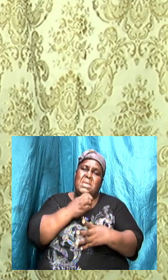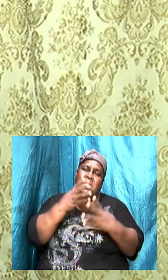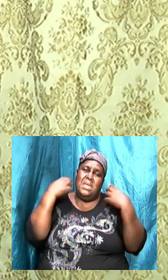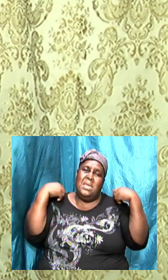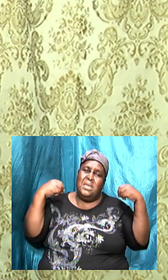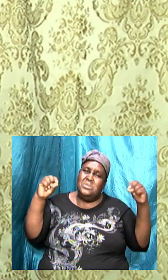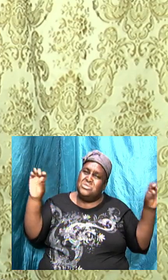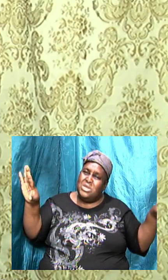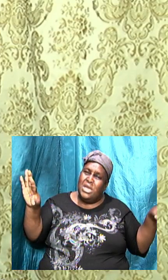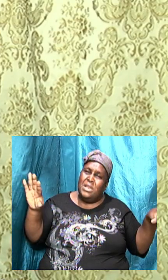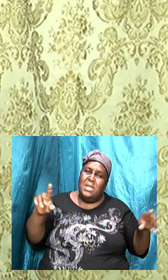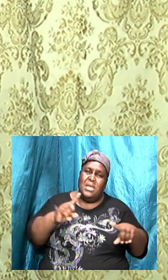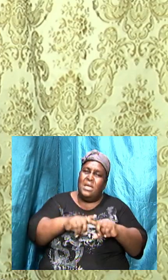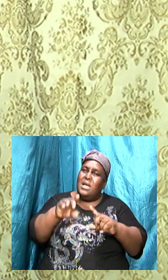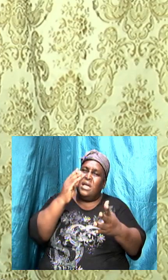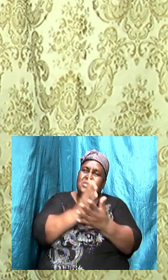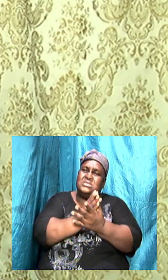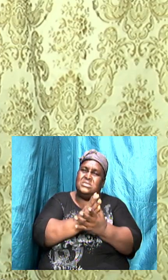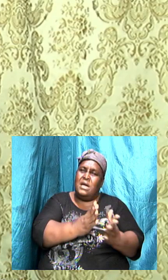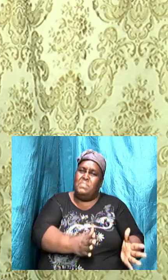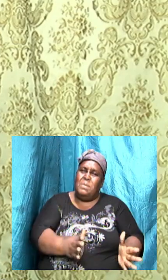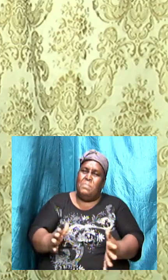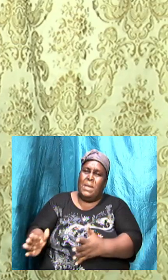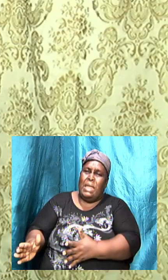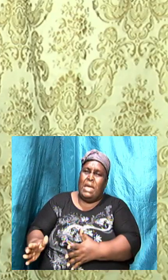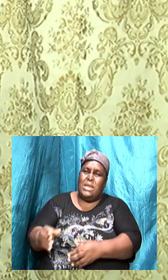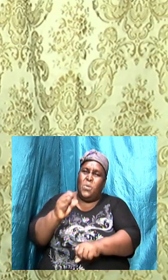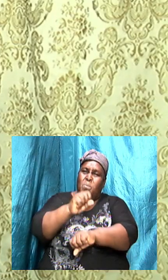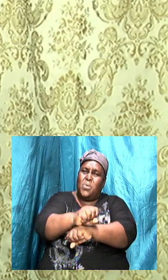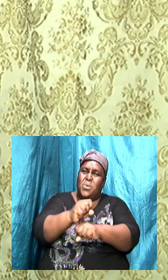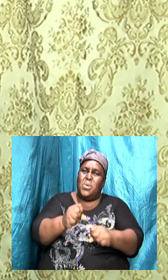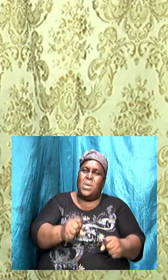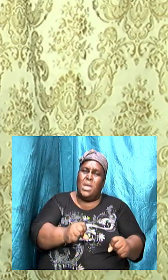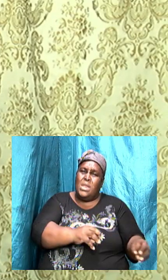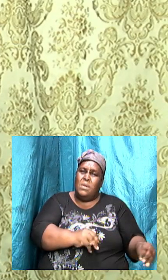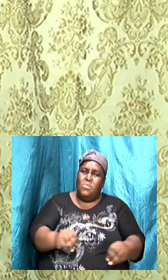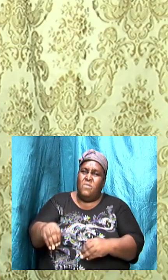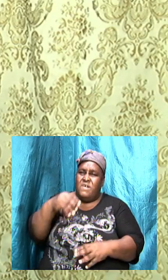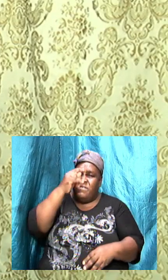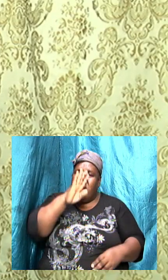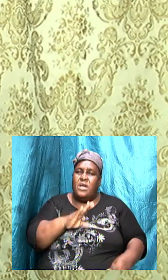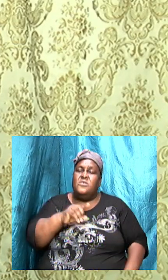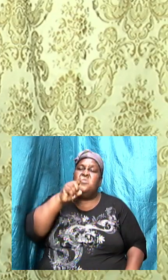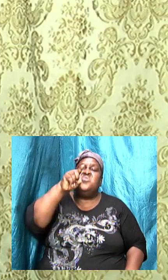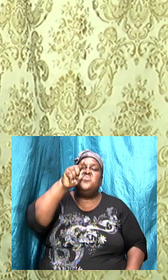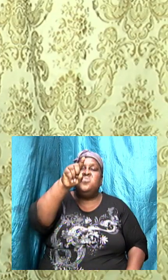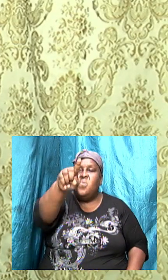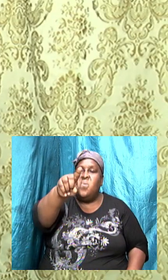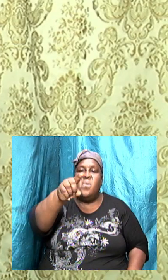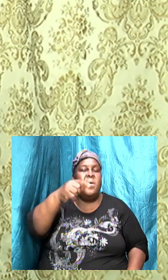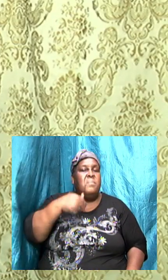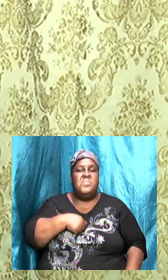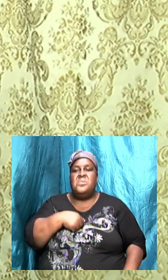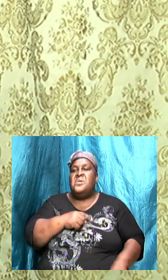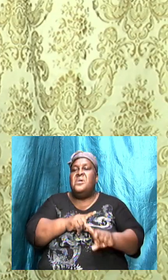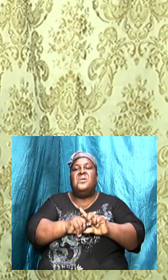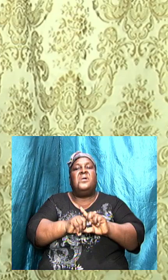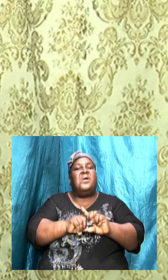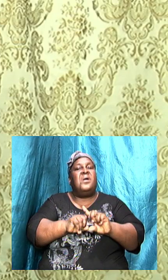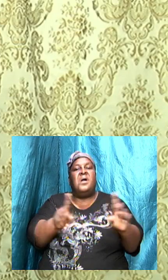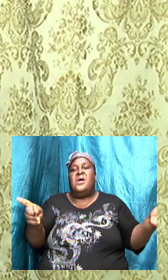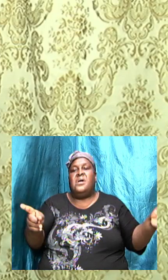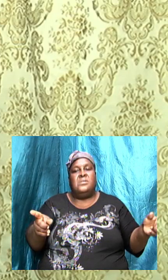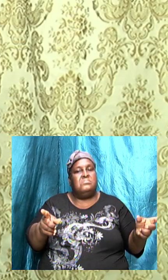plan and the work and the move of Almighty God, you and I can't do it. Stop